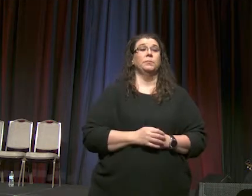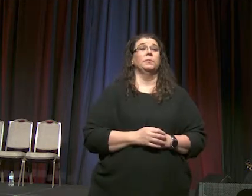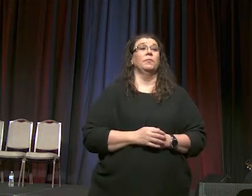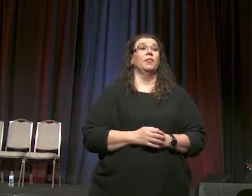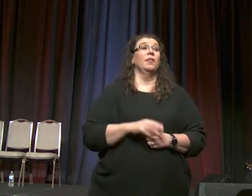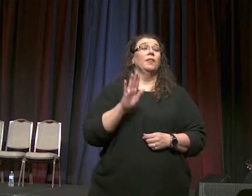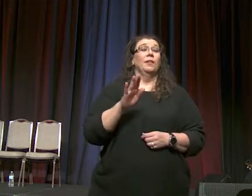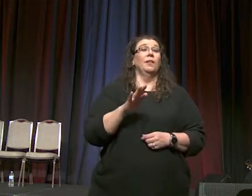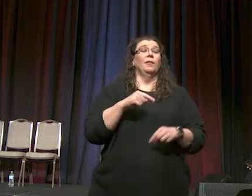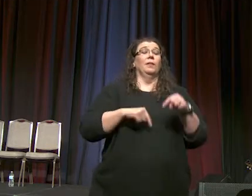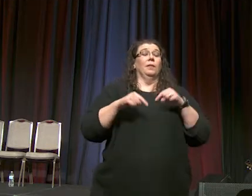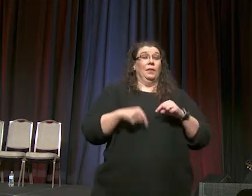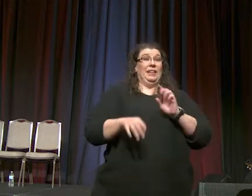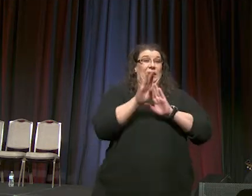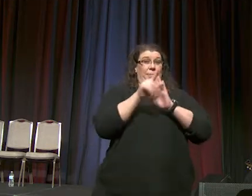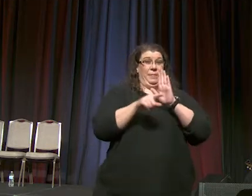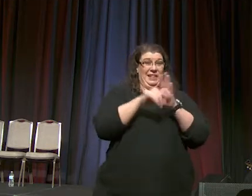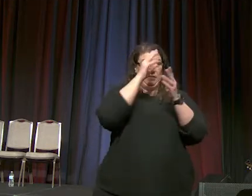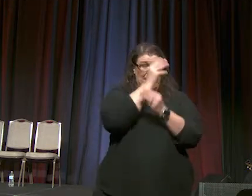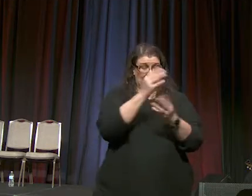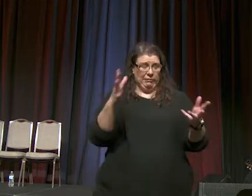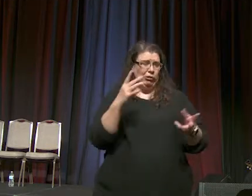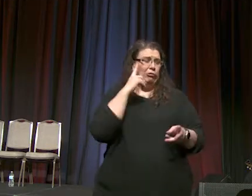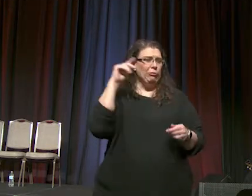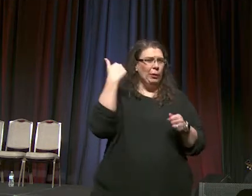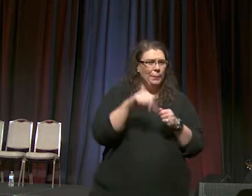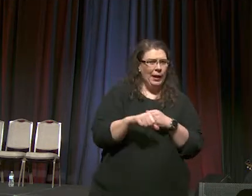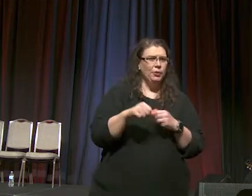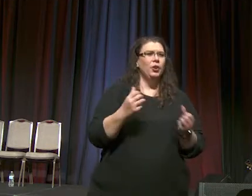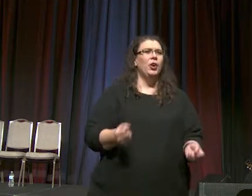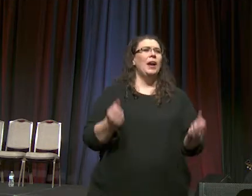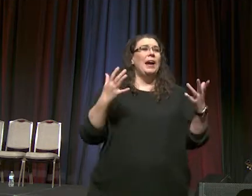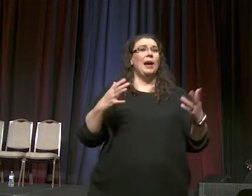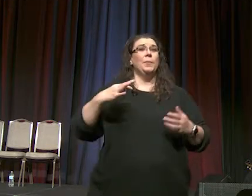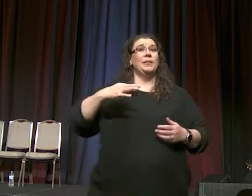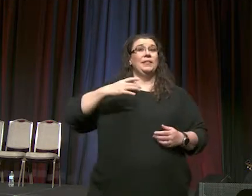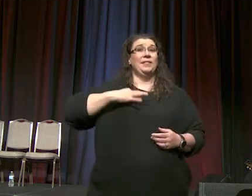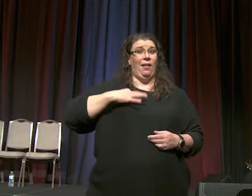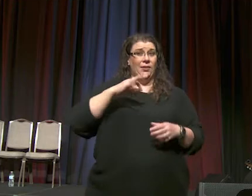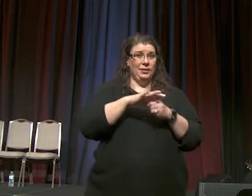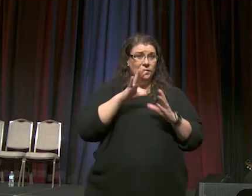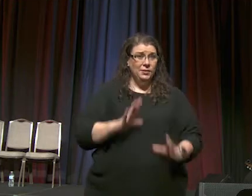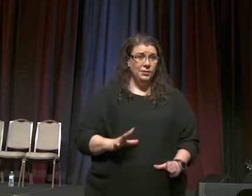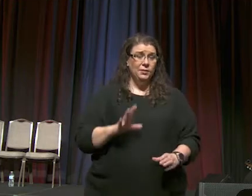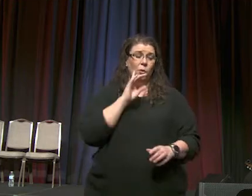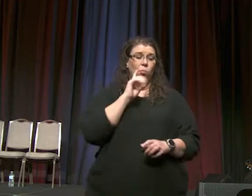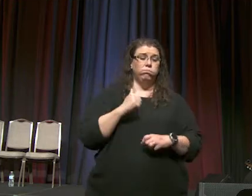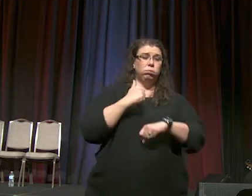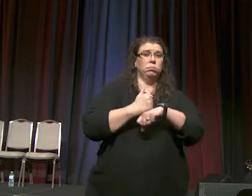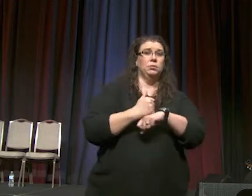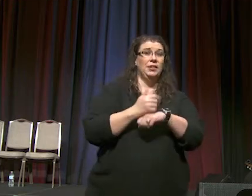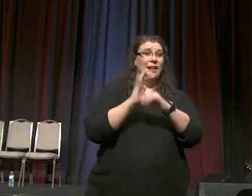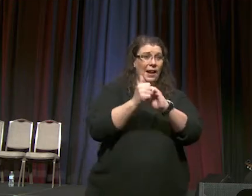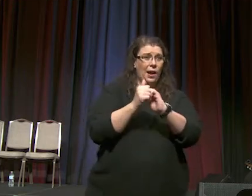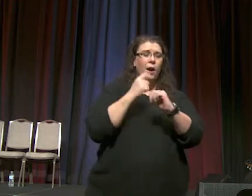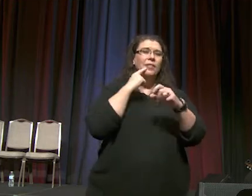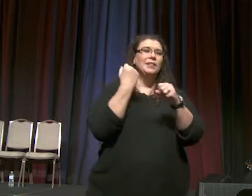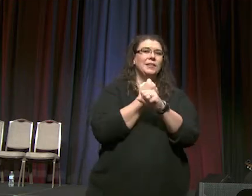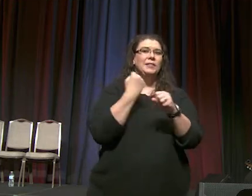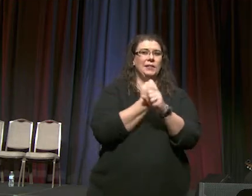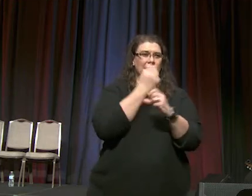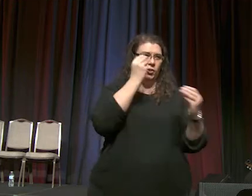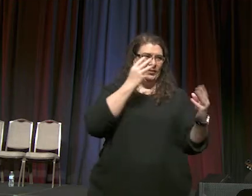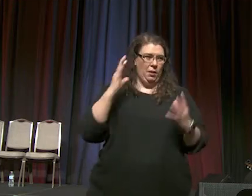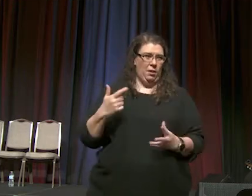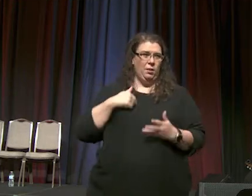of background, just a reminder that the number of delegates was set by the statistical data that